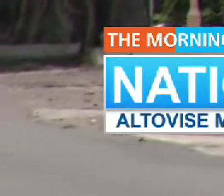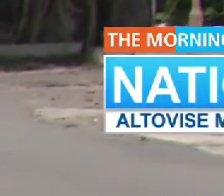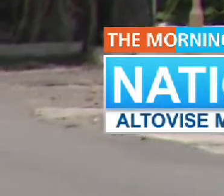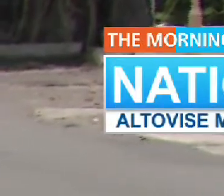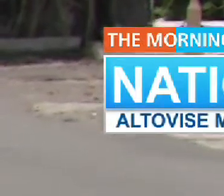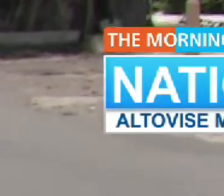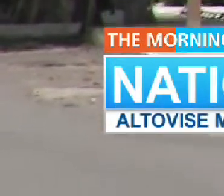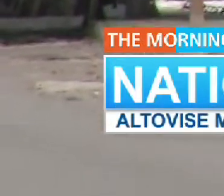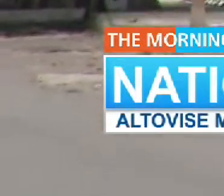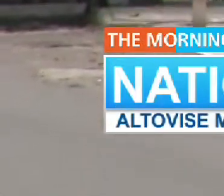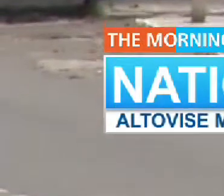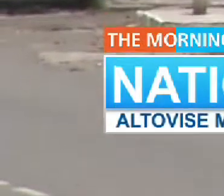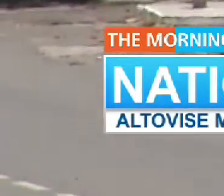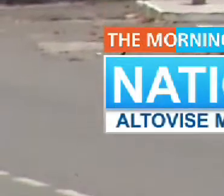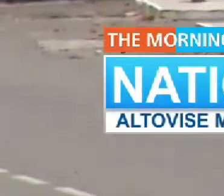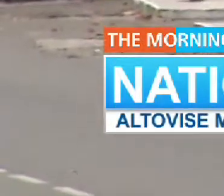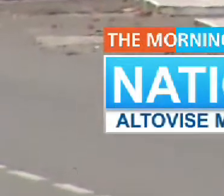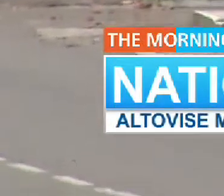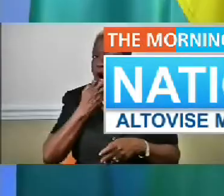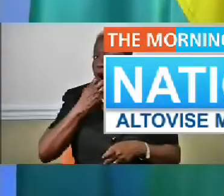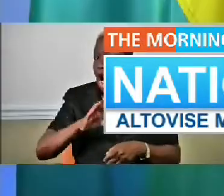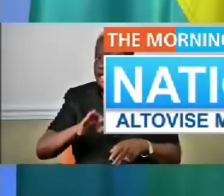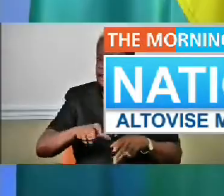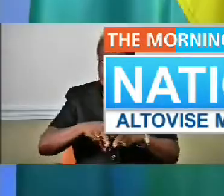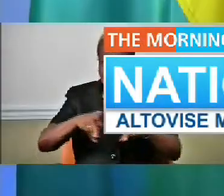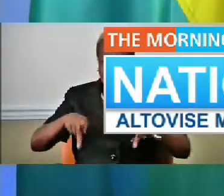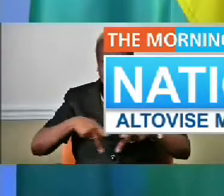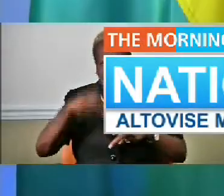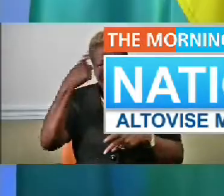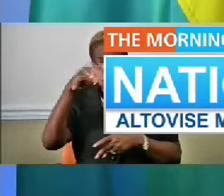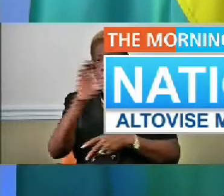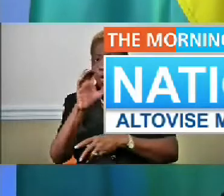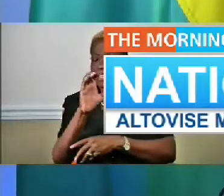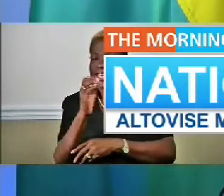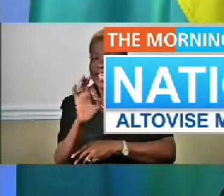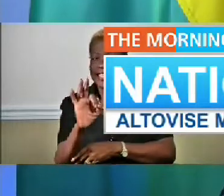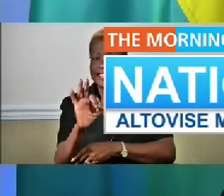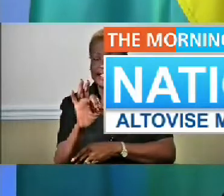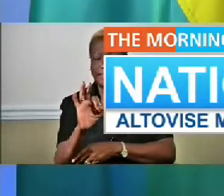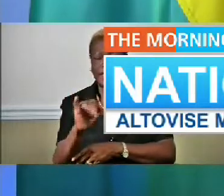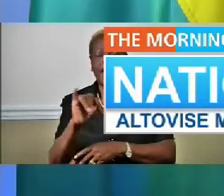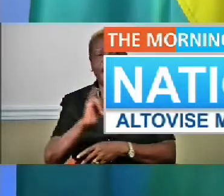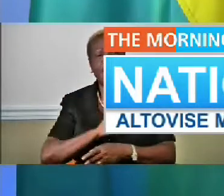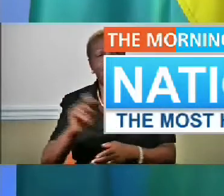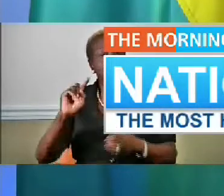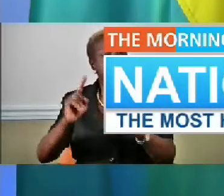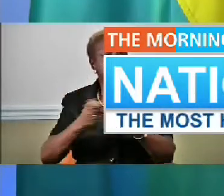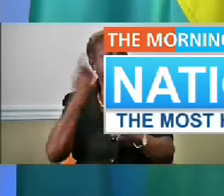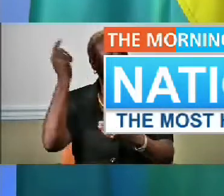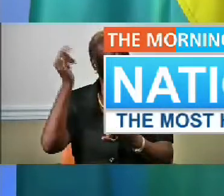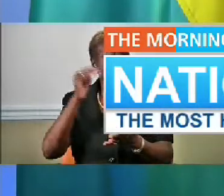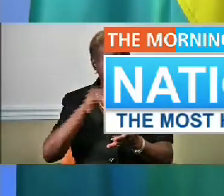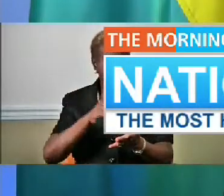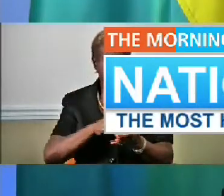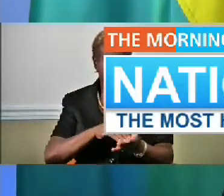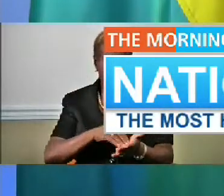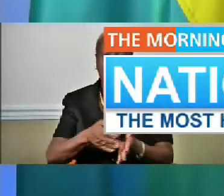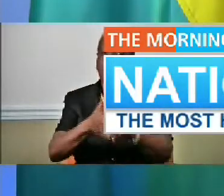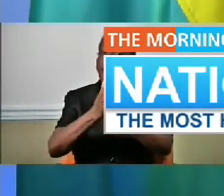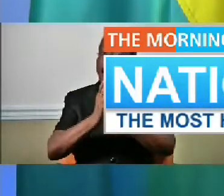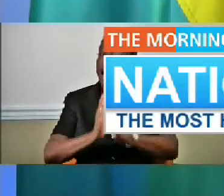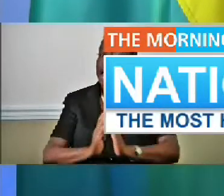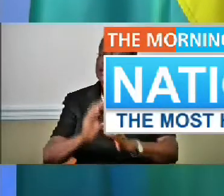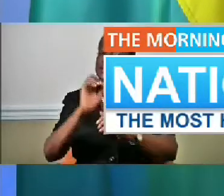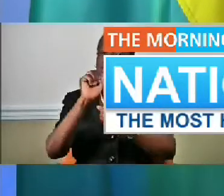business community as the latest COVID-19 hotspot, the Prime Minister made this appeal. I once again ask